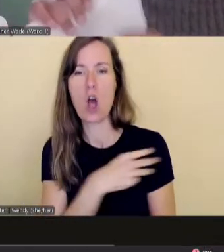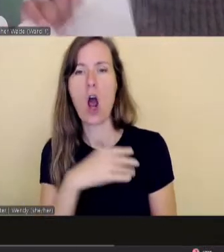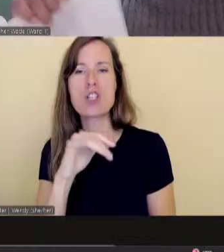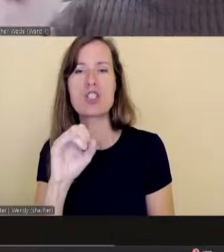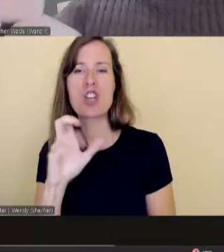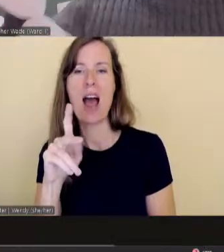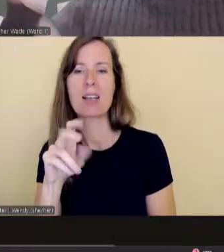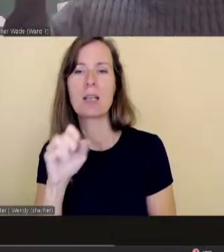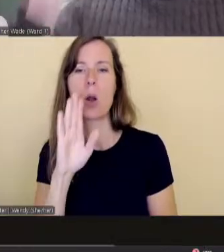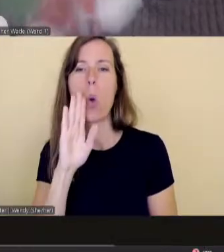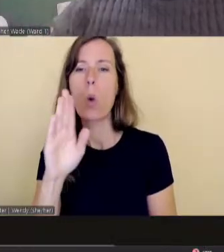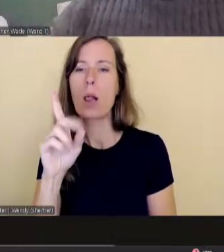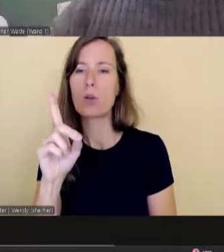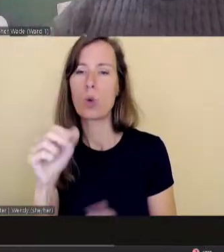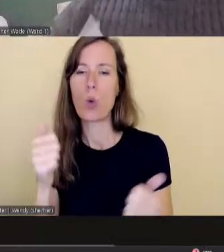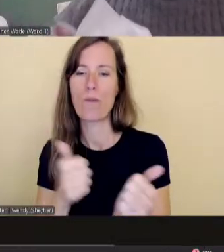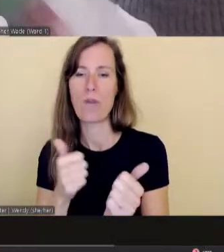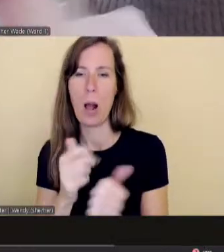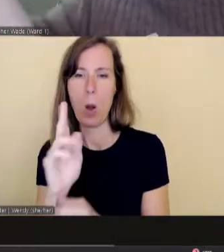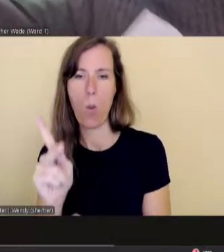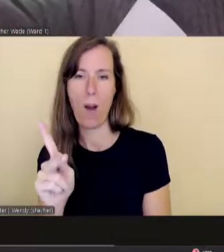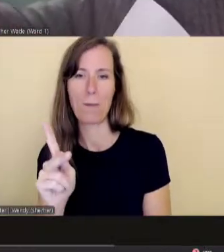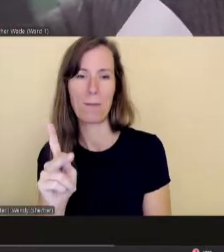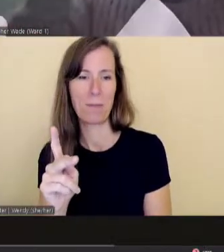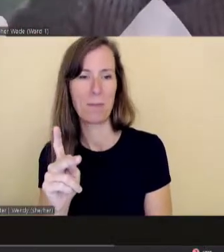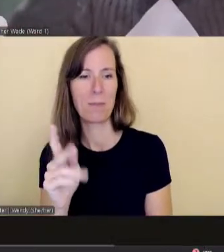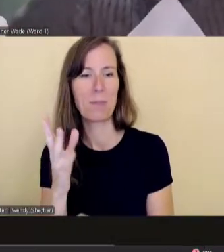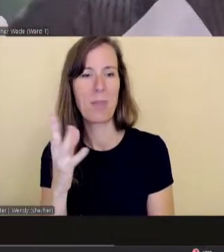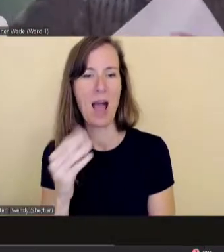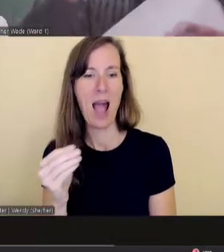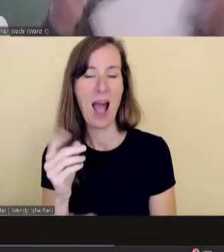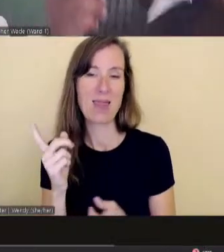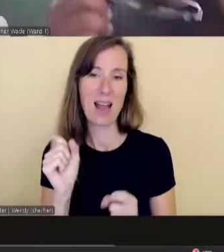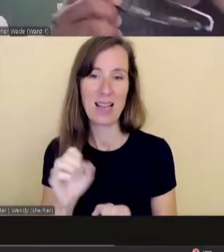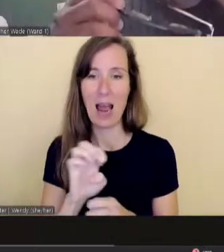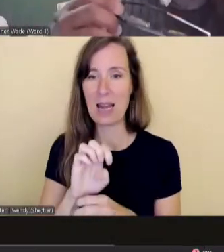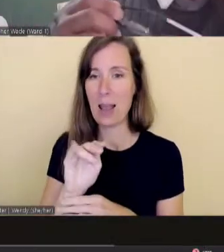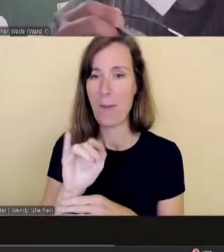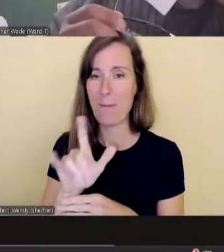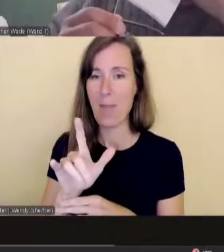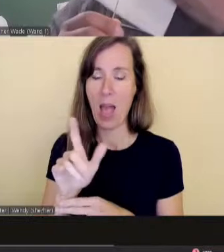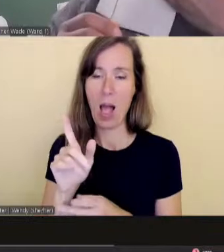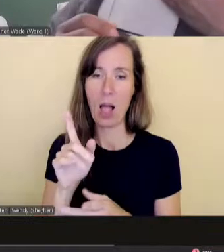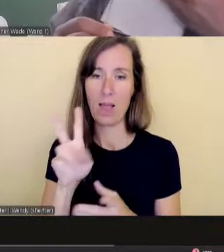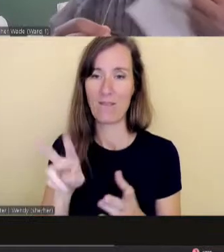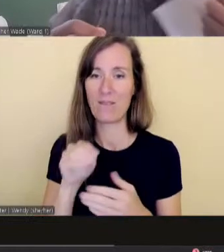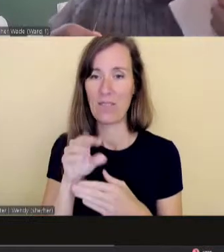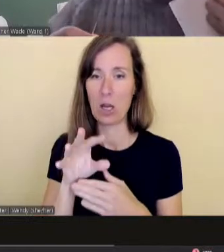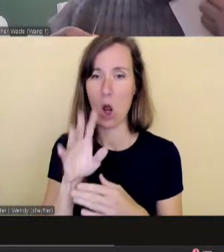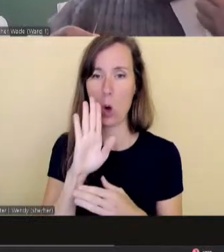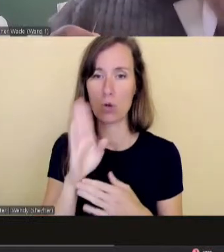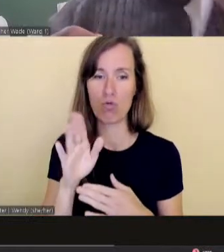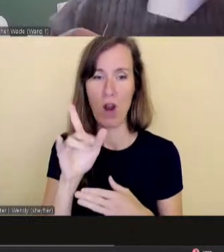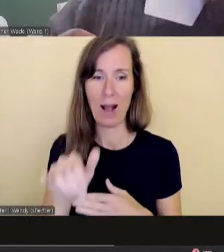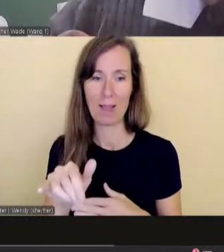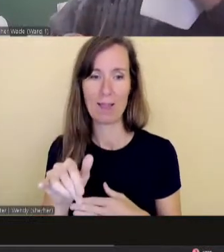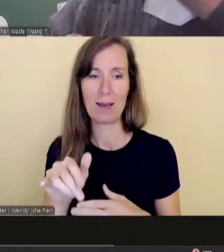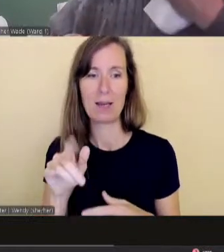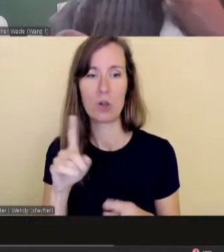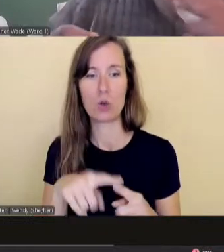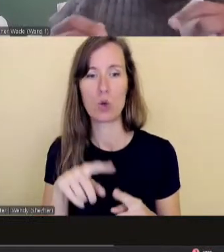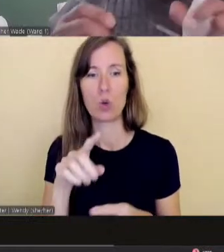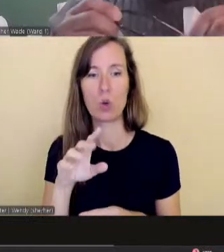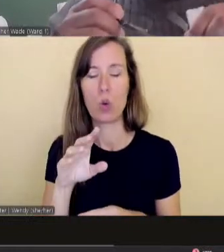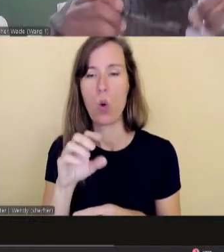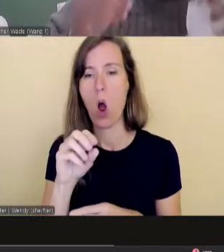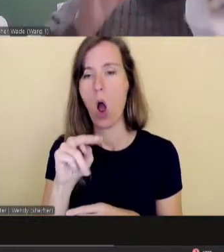the online, the Civic online or online form submittal for the Cheverly Police Department, or